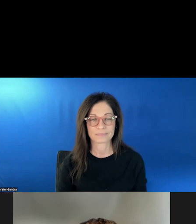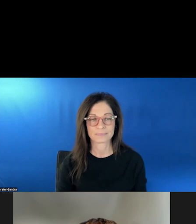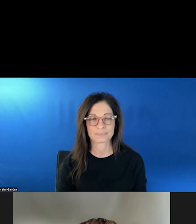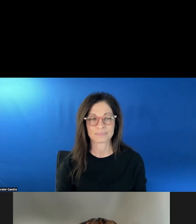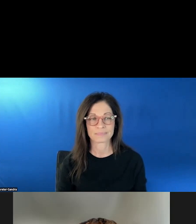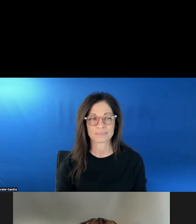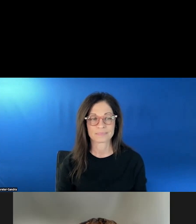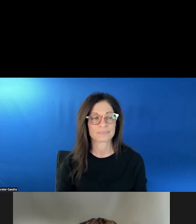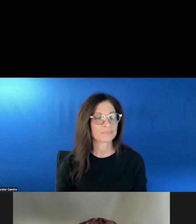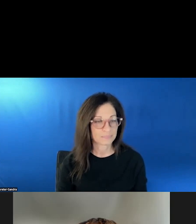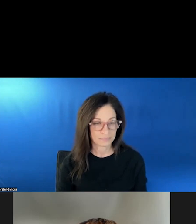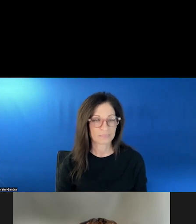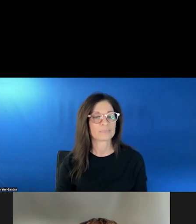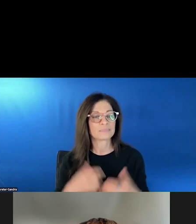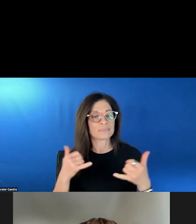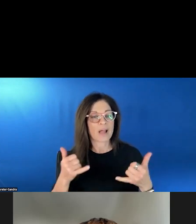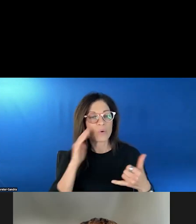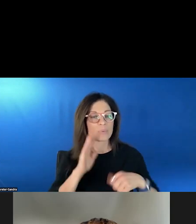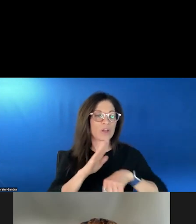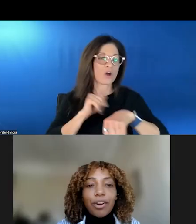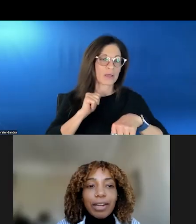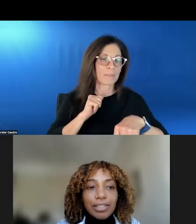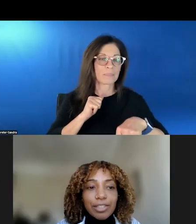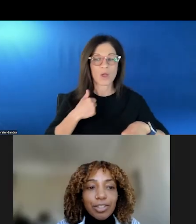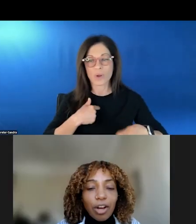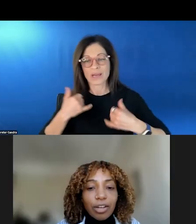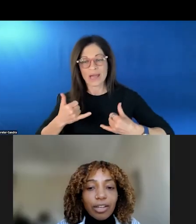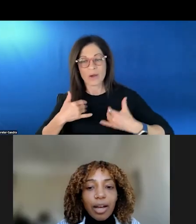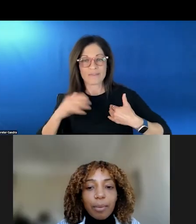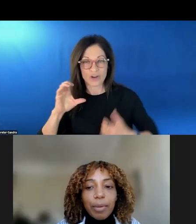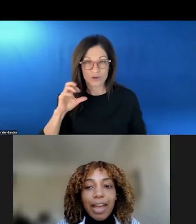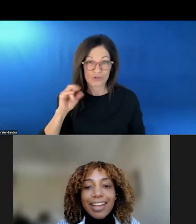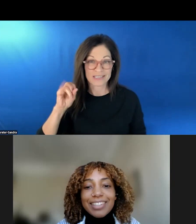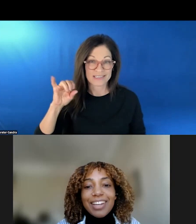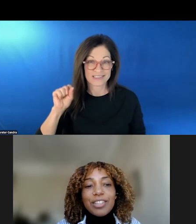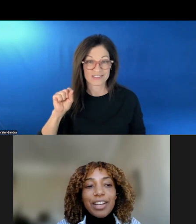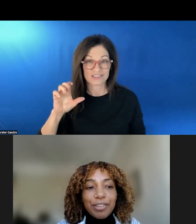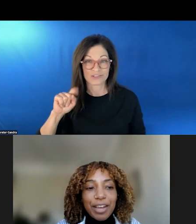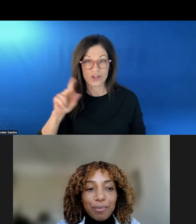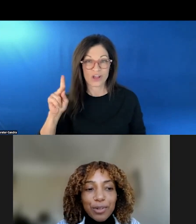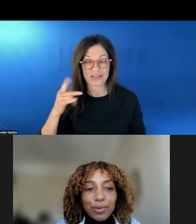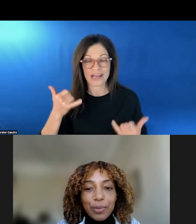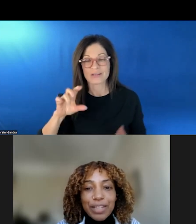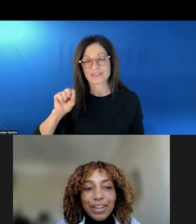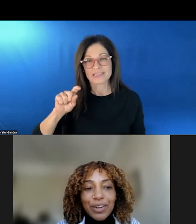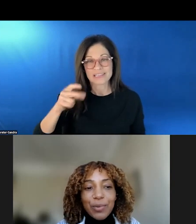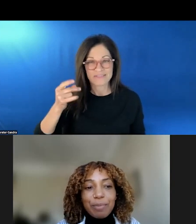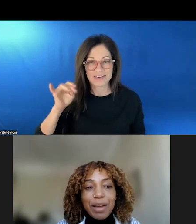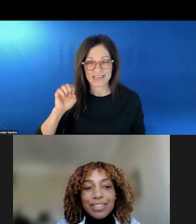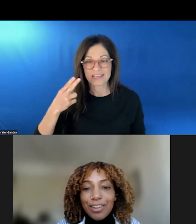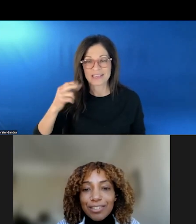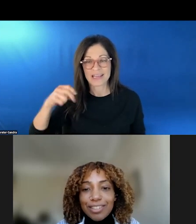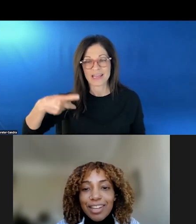So we'll be calling up now. We've gotten to our crisis talk, and Stephanie Hepburn will be here with